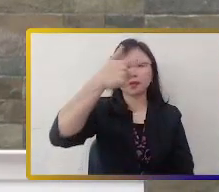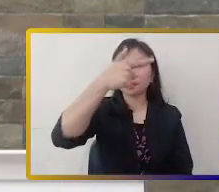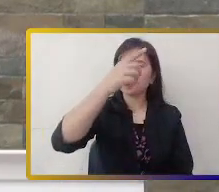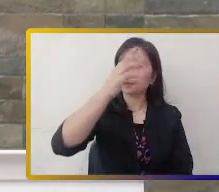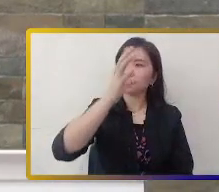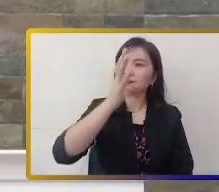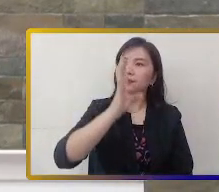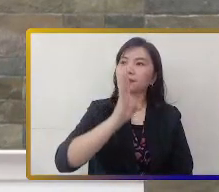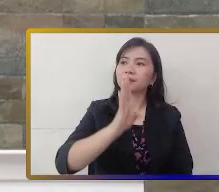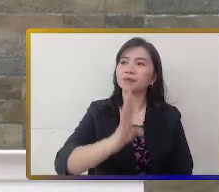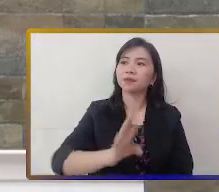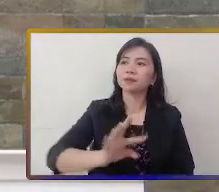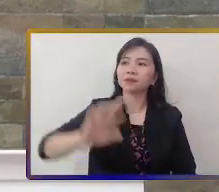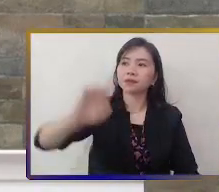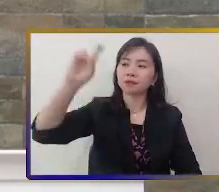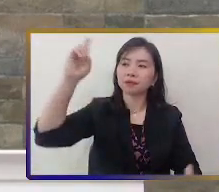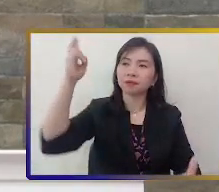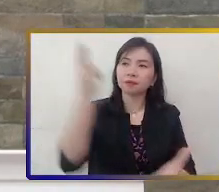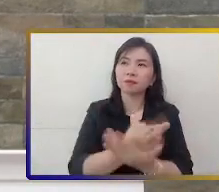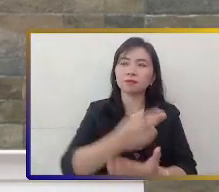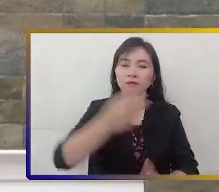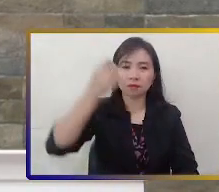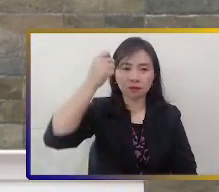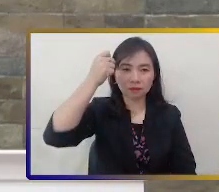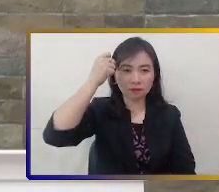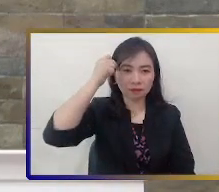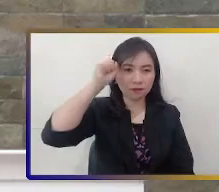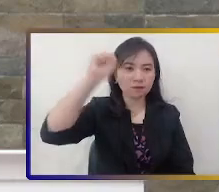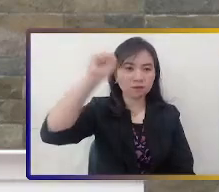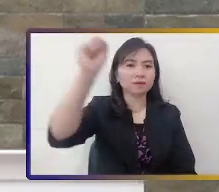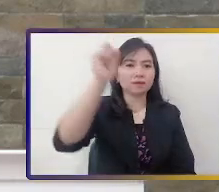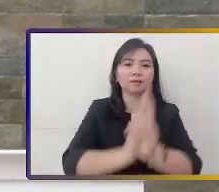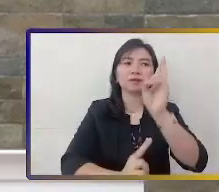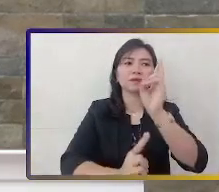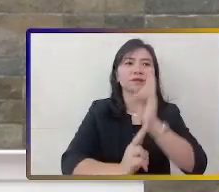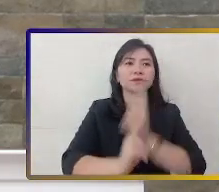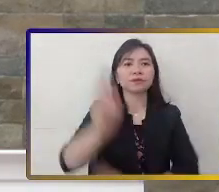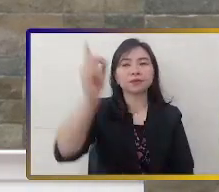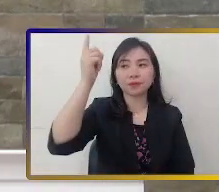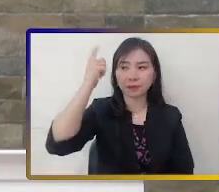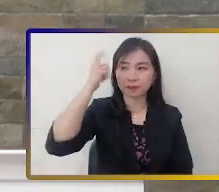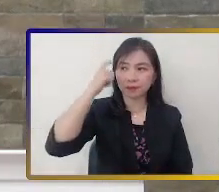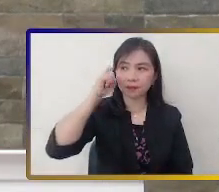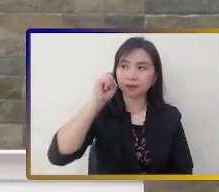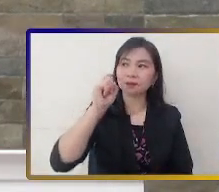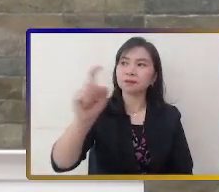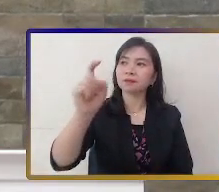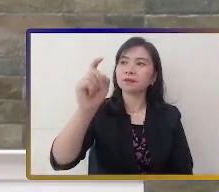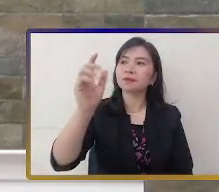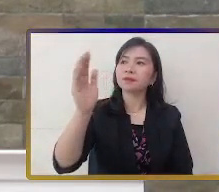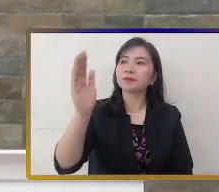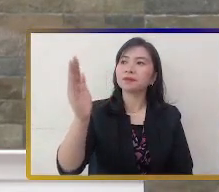When he reached down his hand for me,